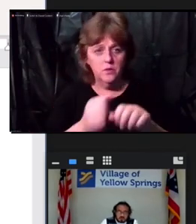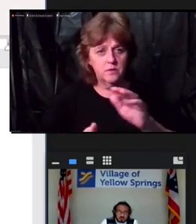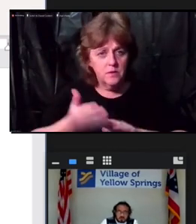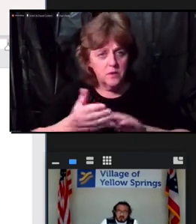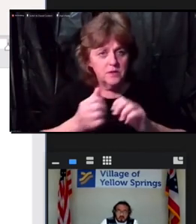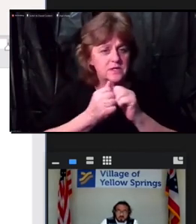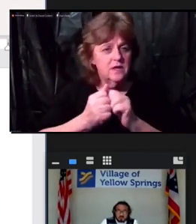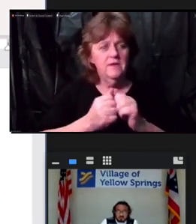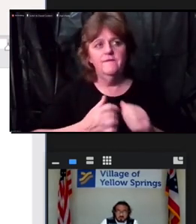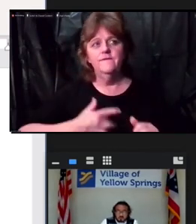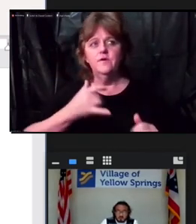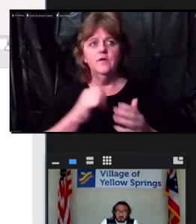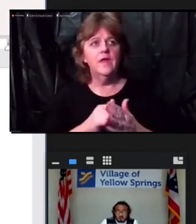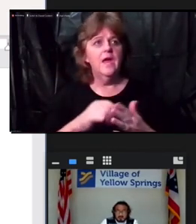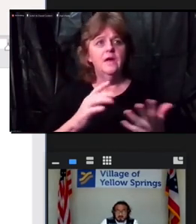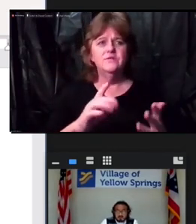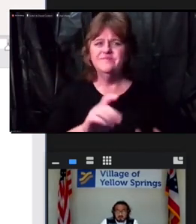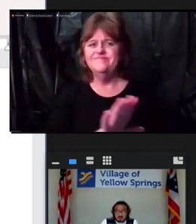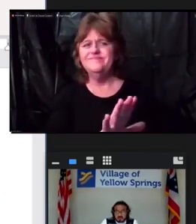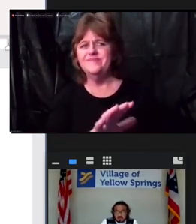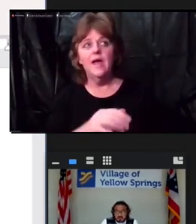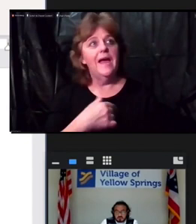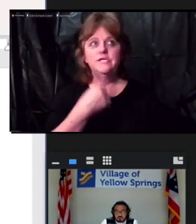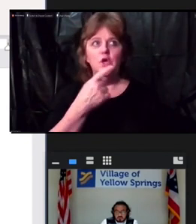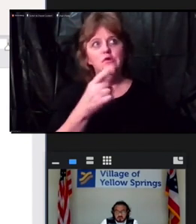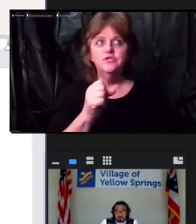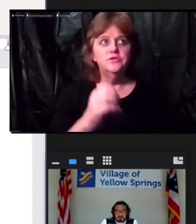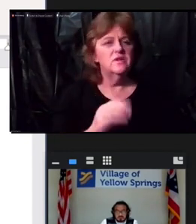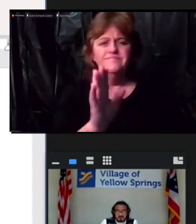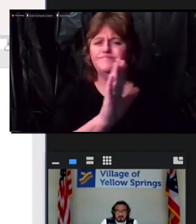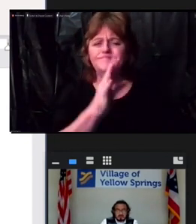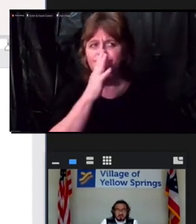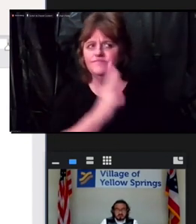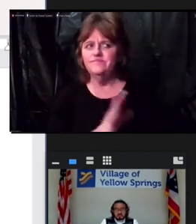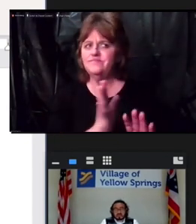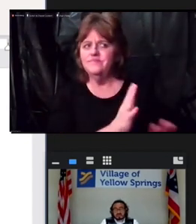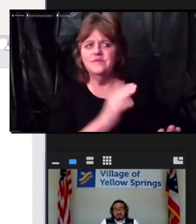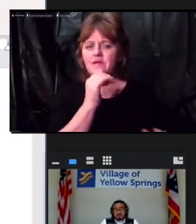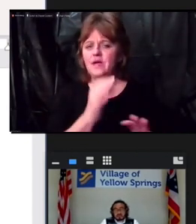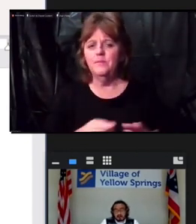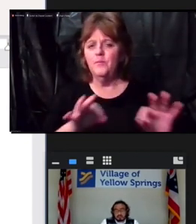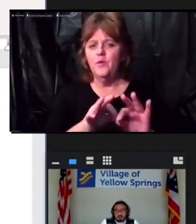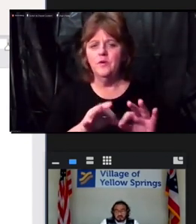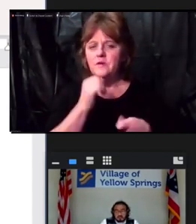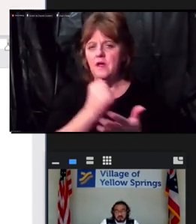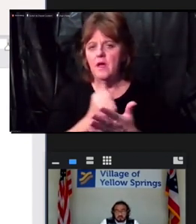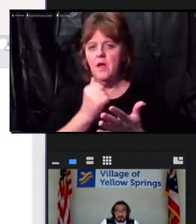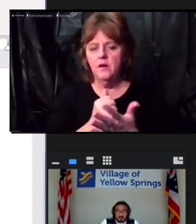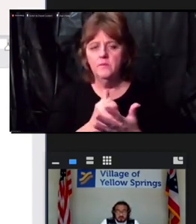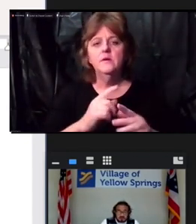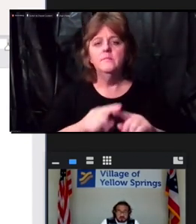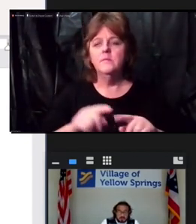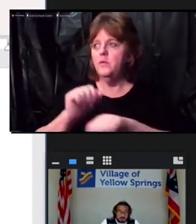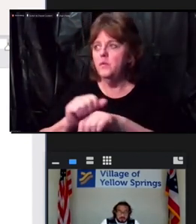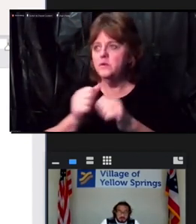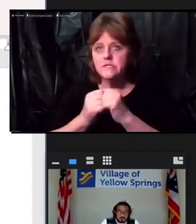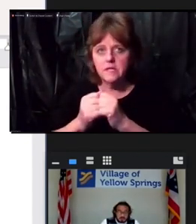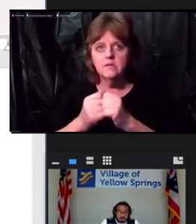need to go beyond the I told you so and it's about time attitudes and try to be constructive, collaborative, and